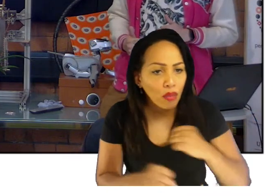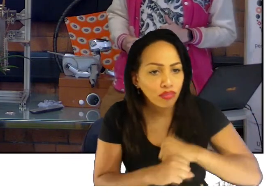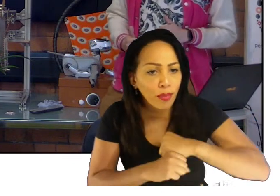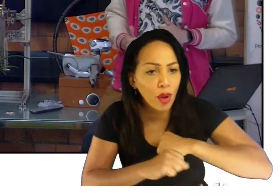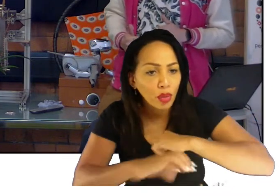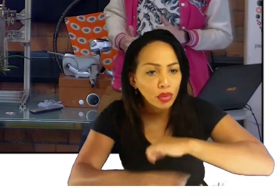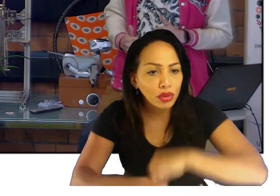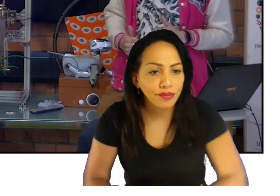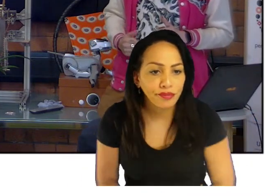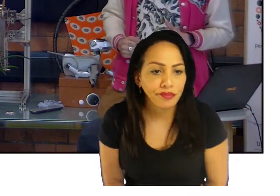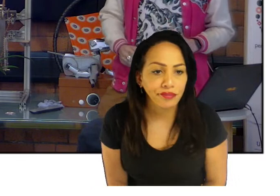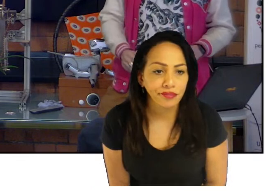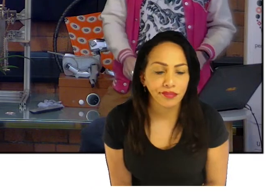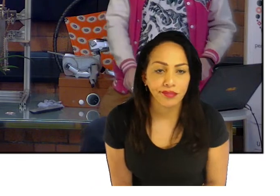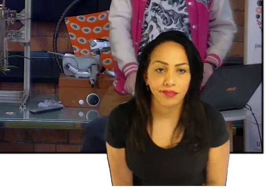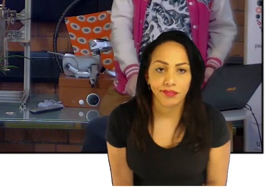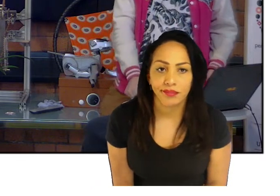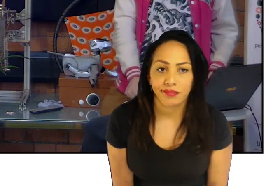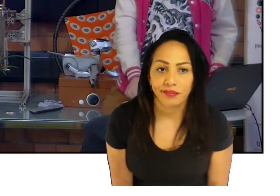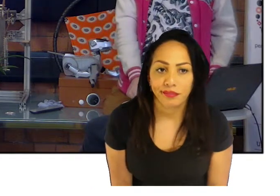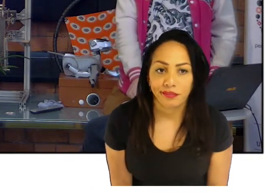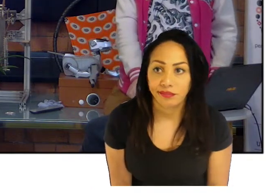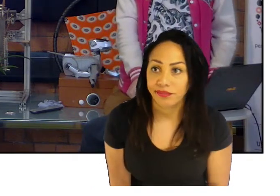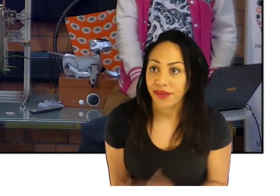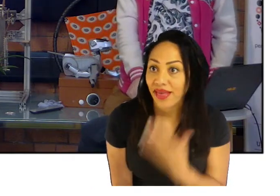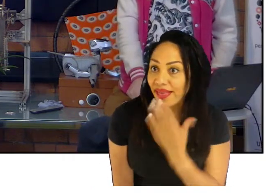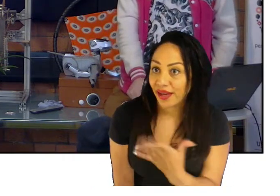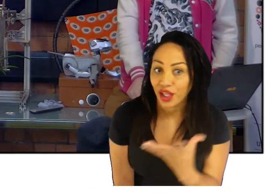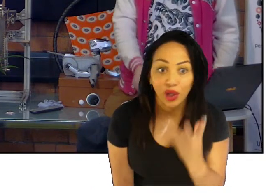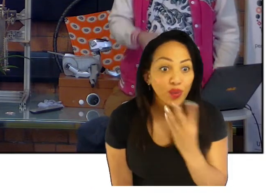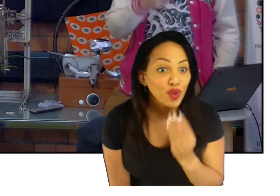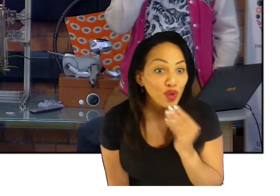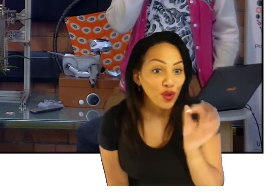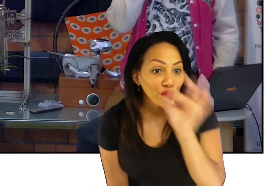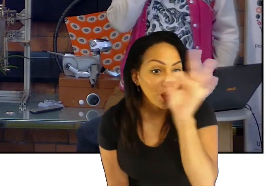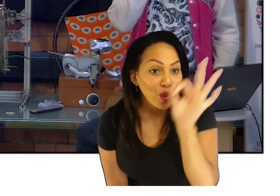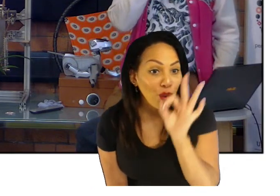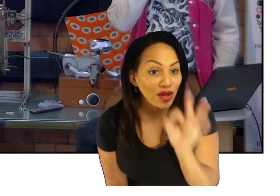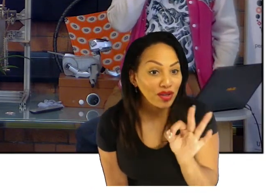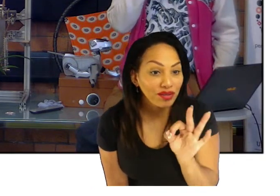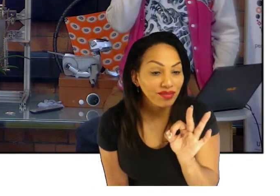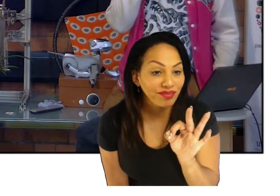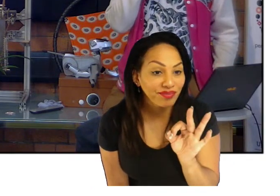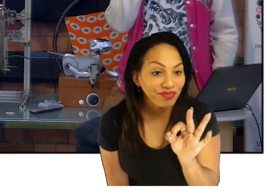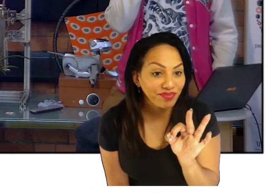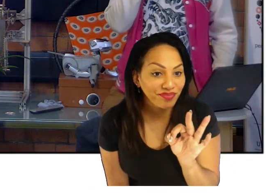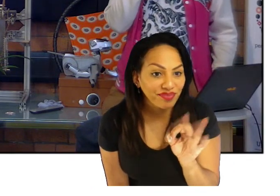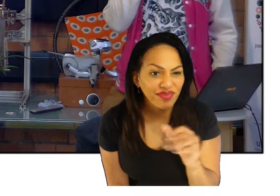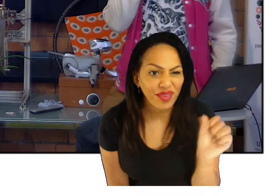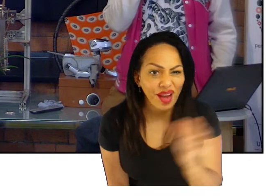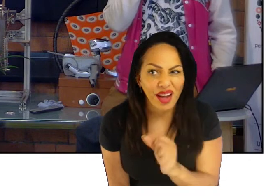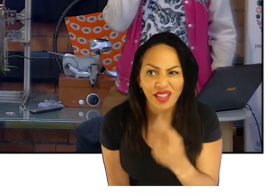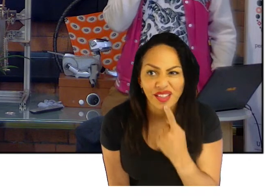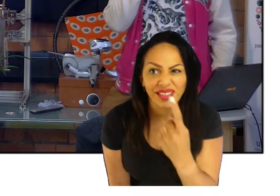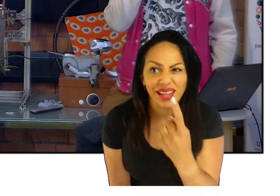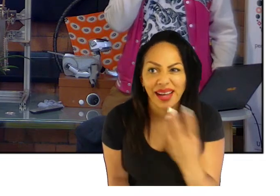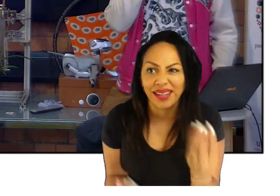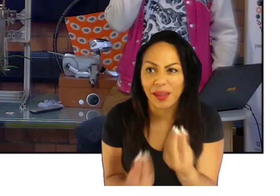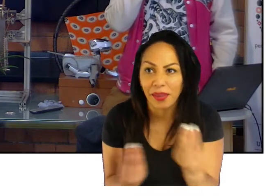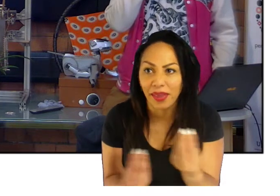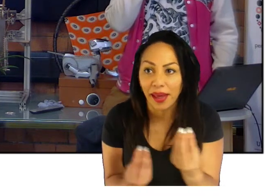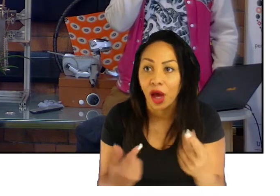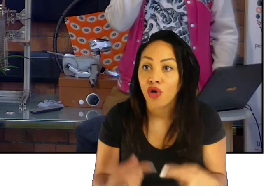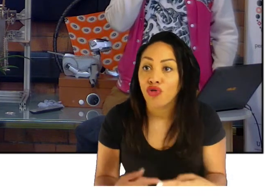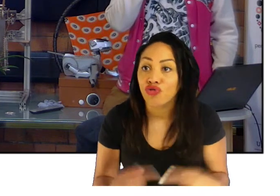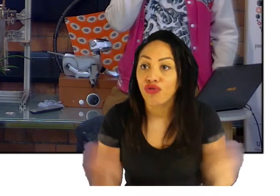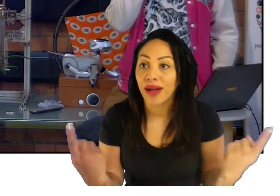question that I should probably say something about. So radical wellbeing is something